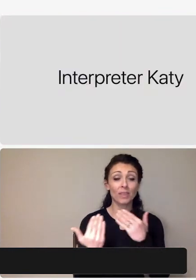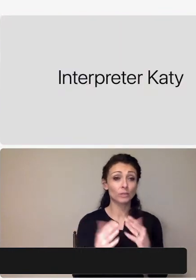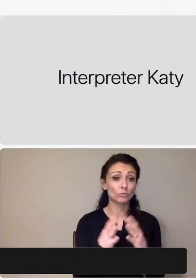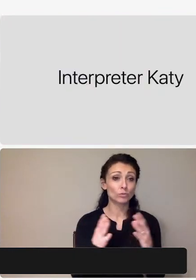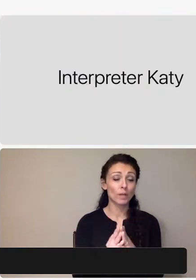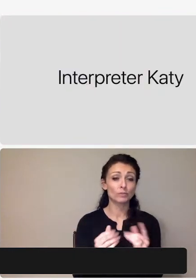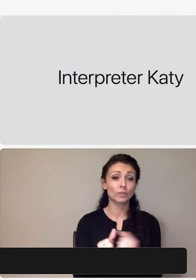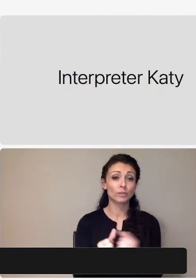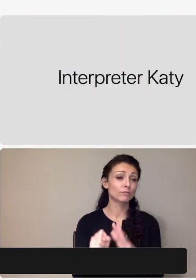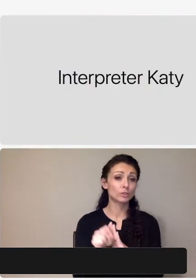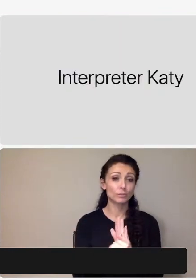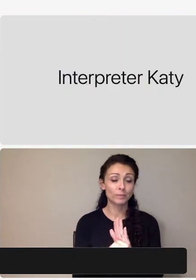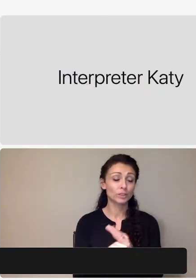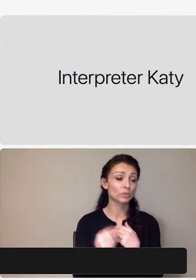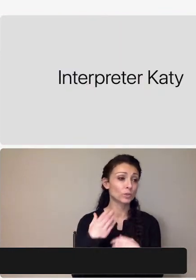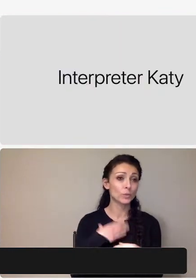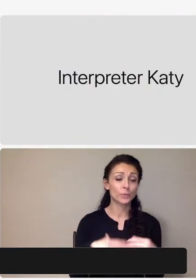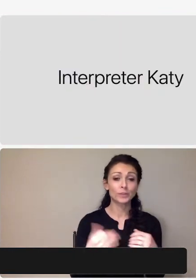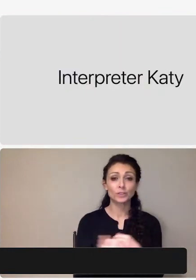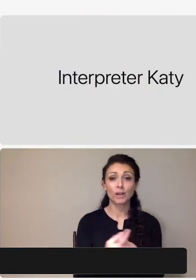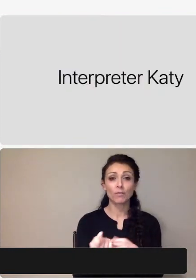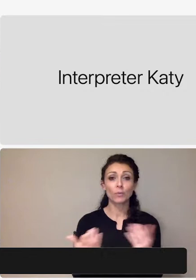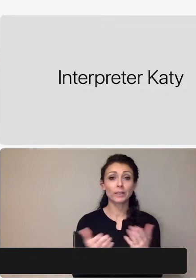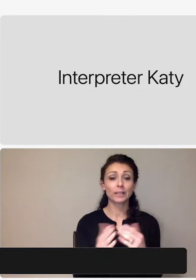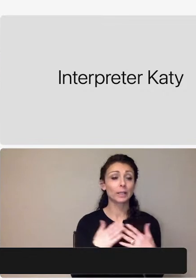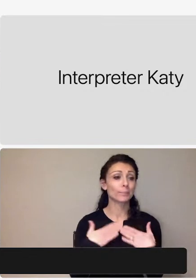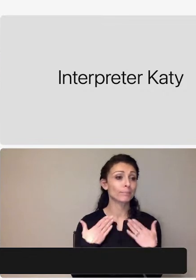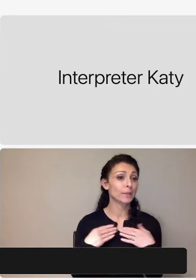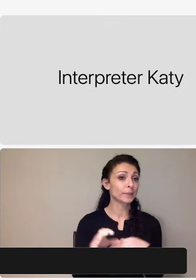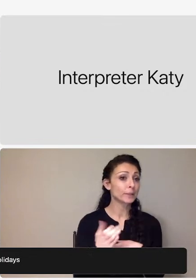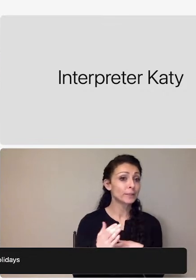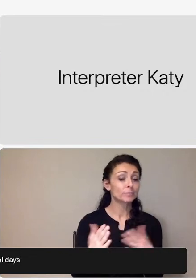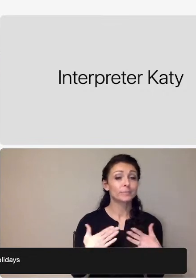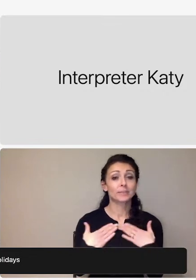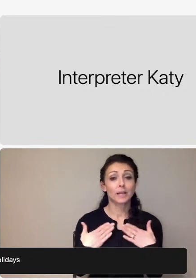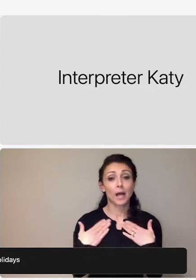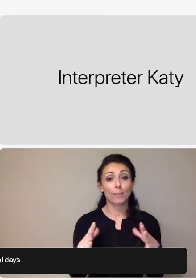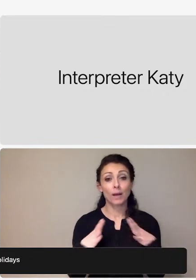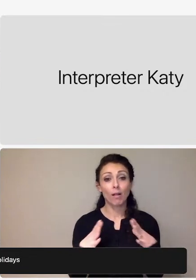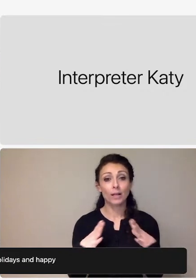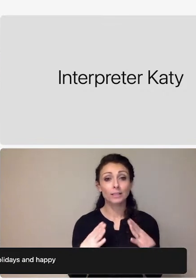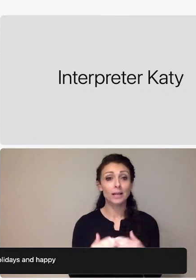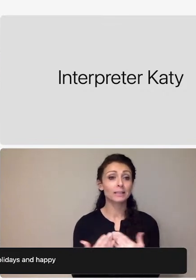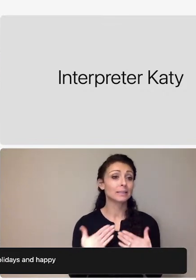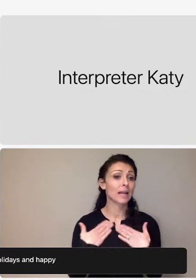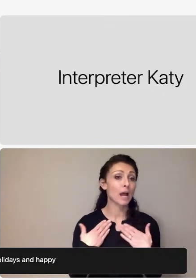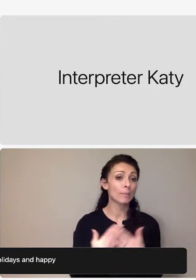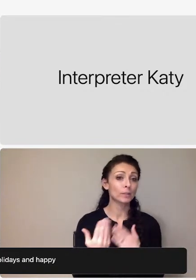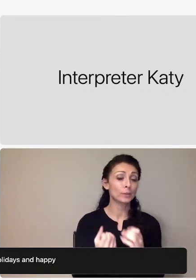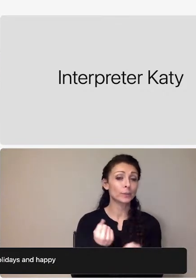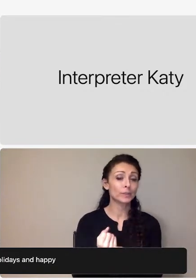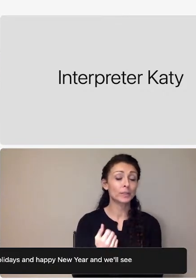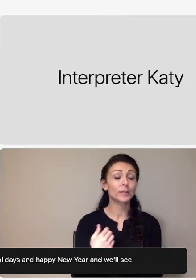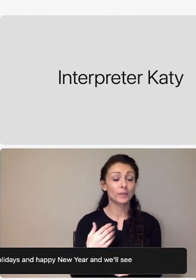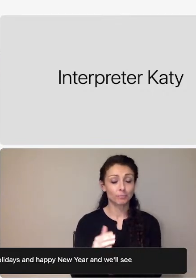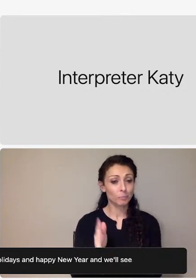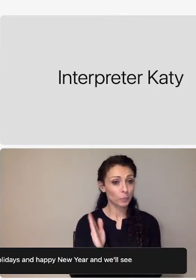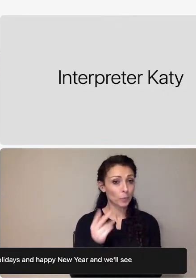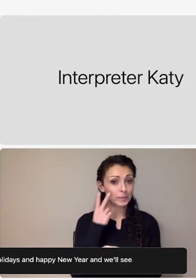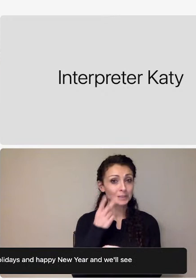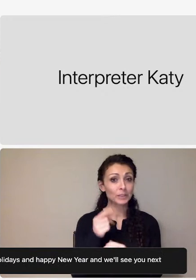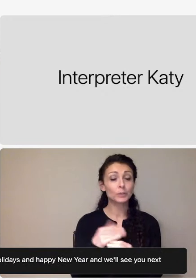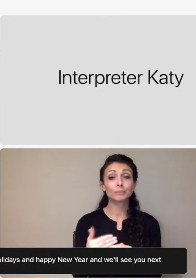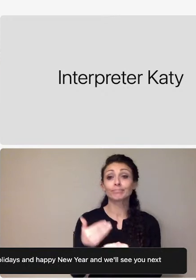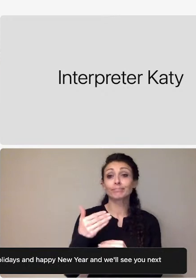here uh merry christmas happy holidays and a happy new year to all and we'll see you next